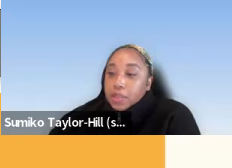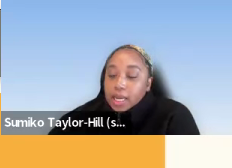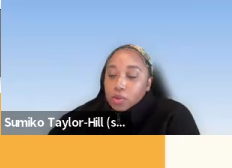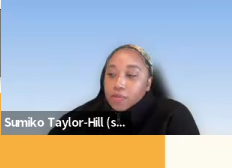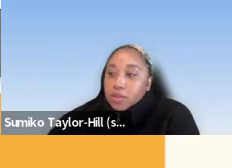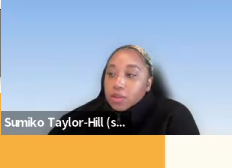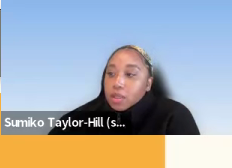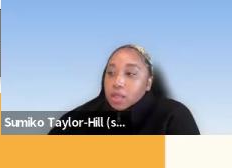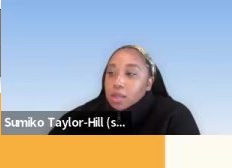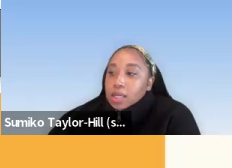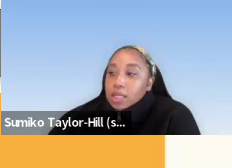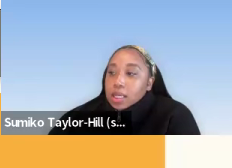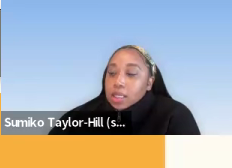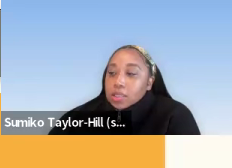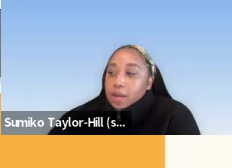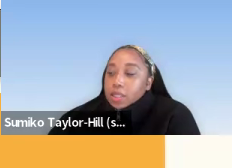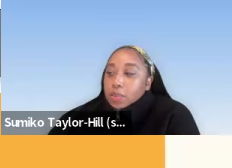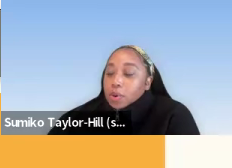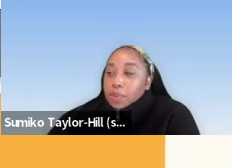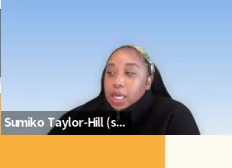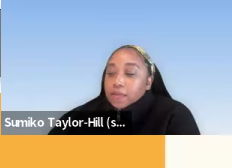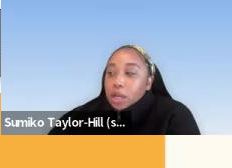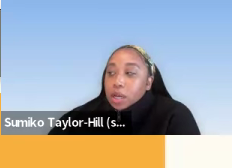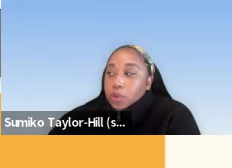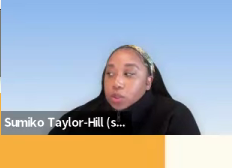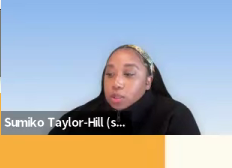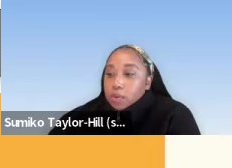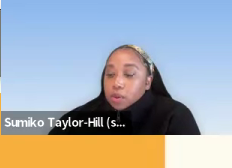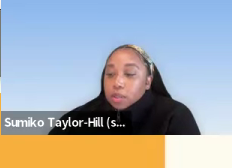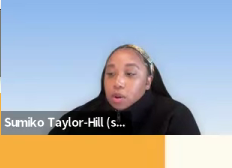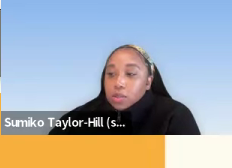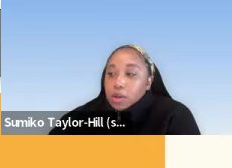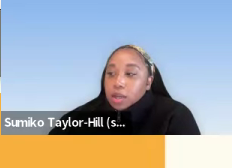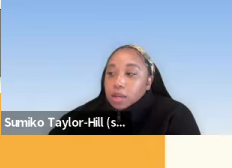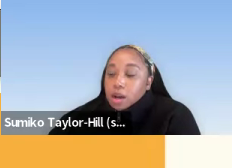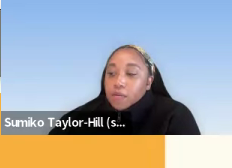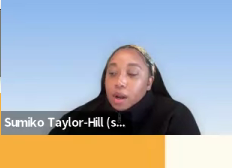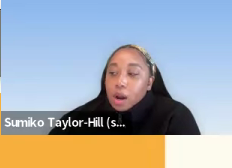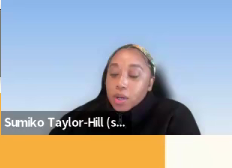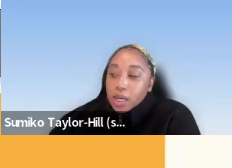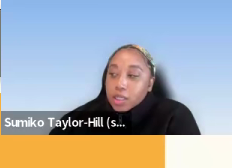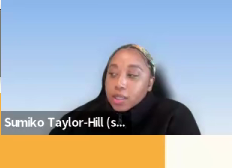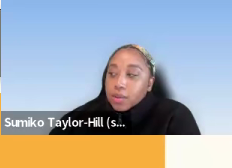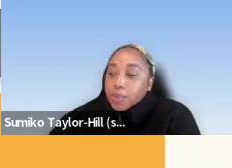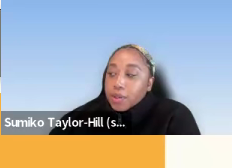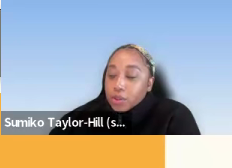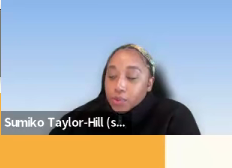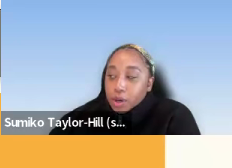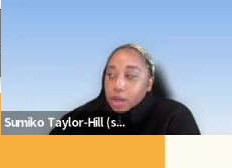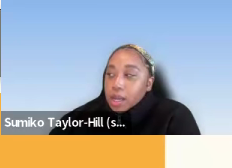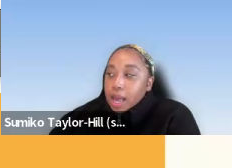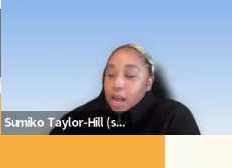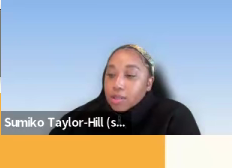from cannabis tax revenues. These funds support behavioral health resource networks across Oregon, offering harm reduction,